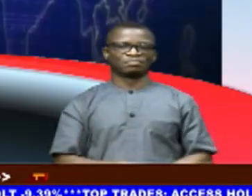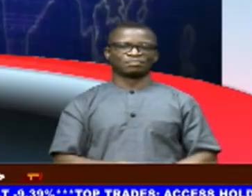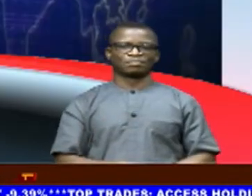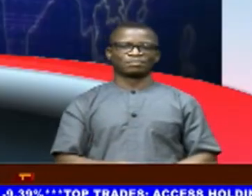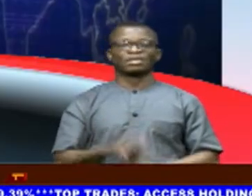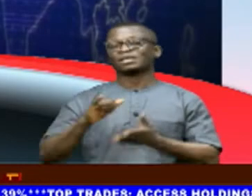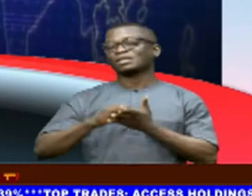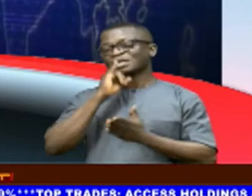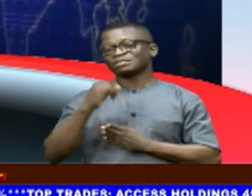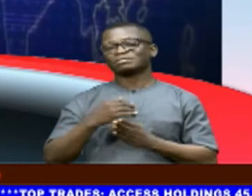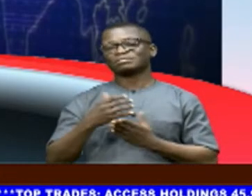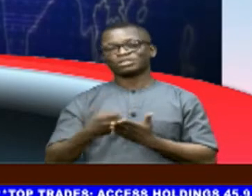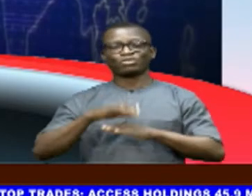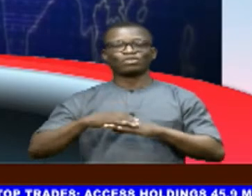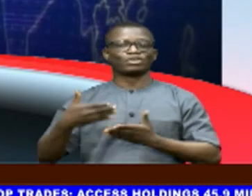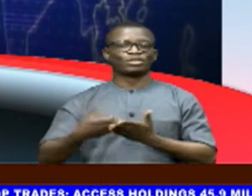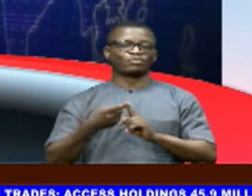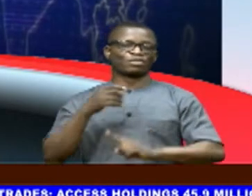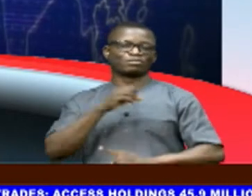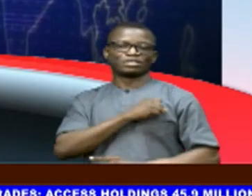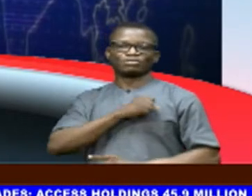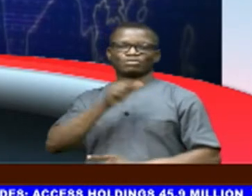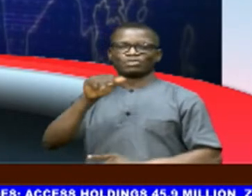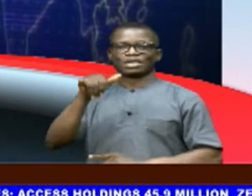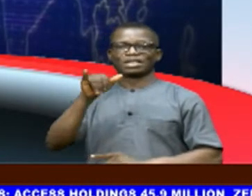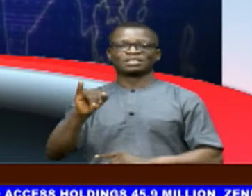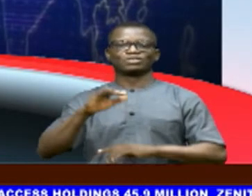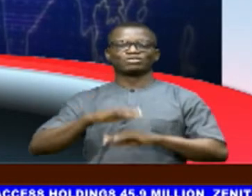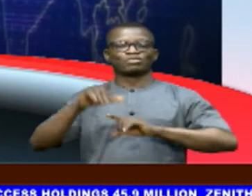And that's it on the news. On behalf of Segun Ajayi, who's been on